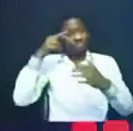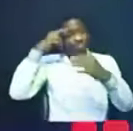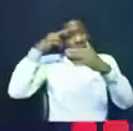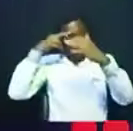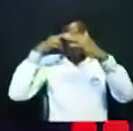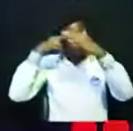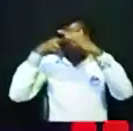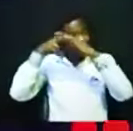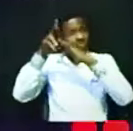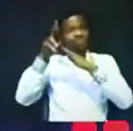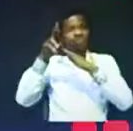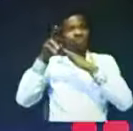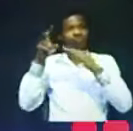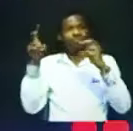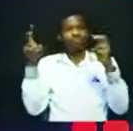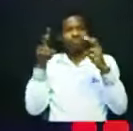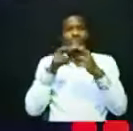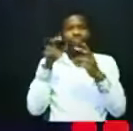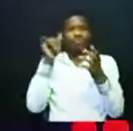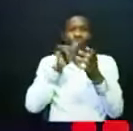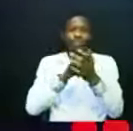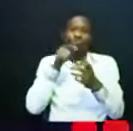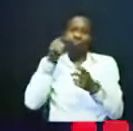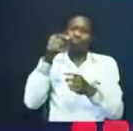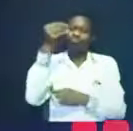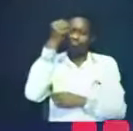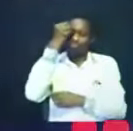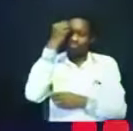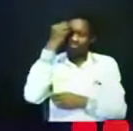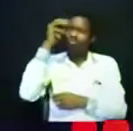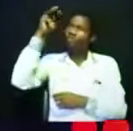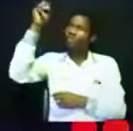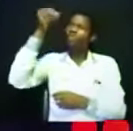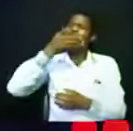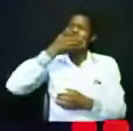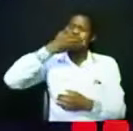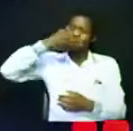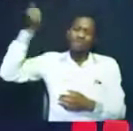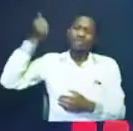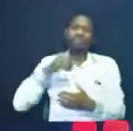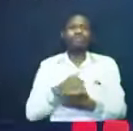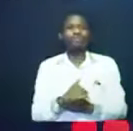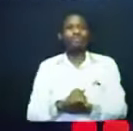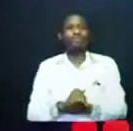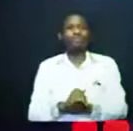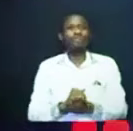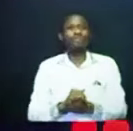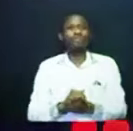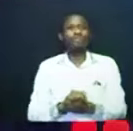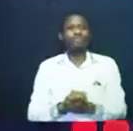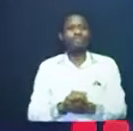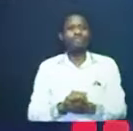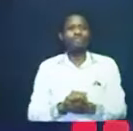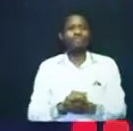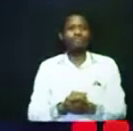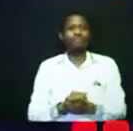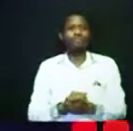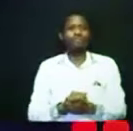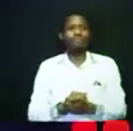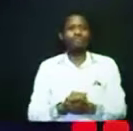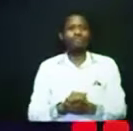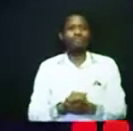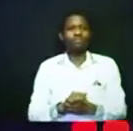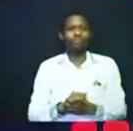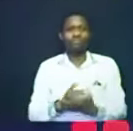revelation so that you know him better. Now he's not saying the gift of the word